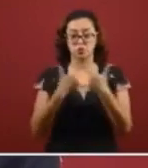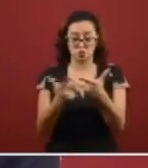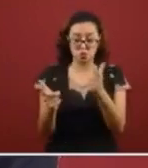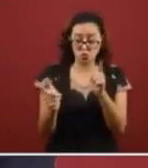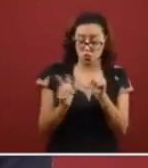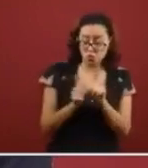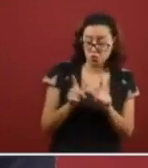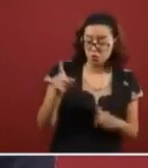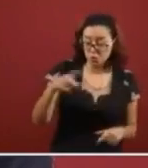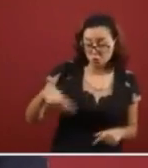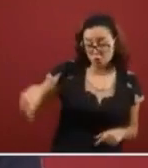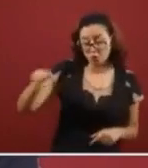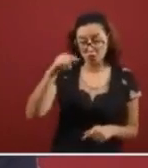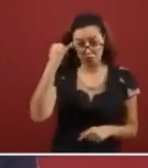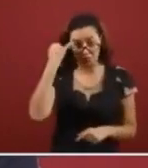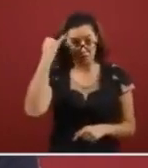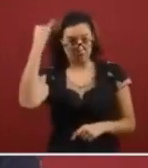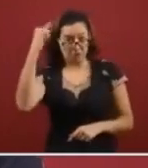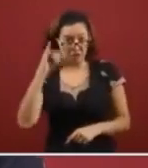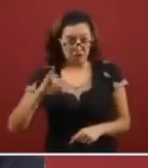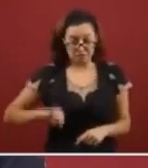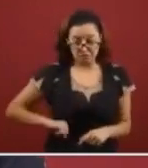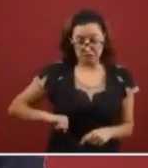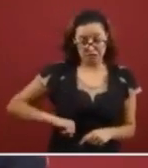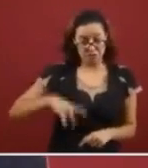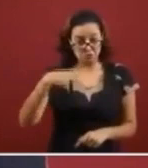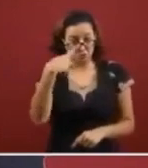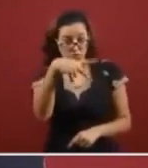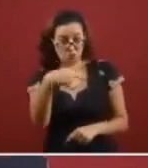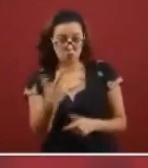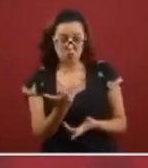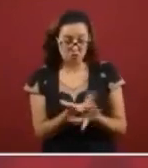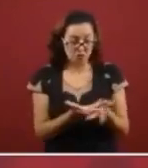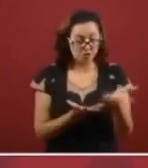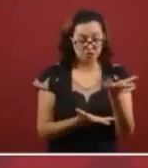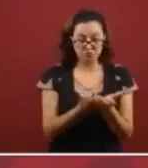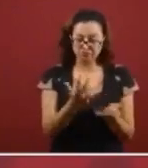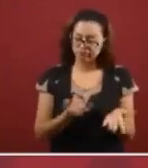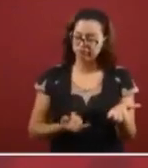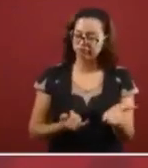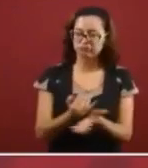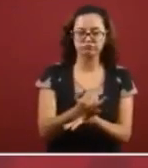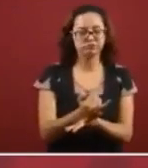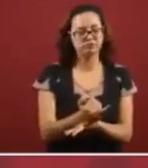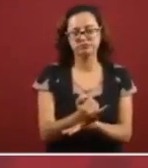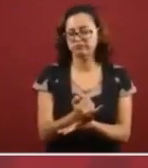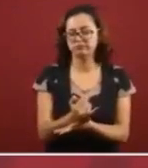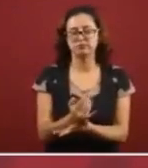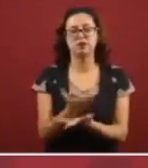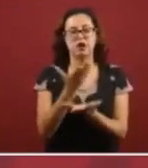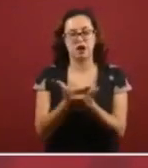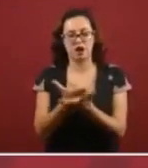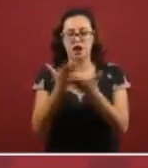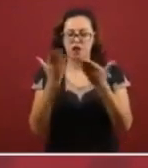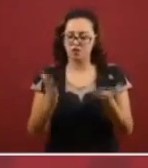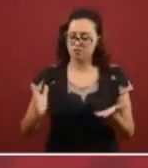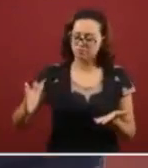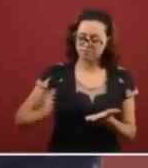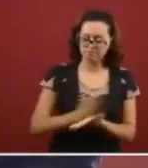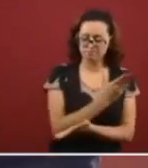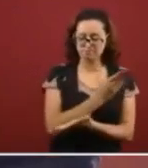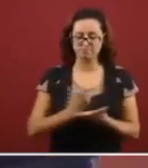No more created interest groups that are deciding. It is now being separated